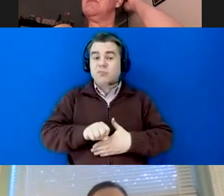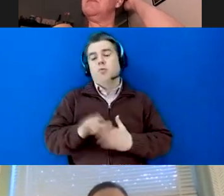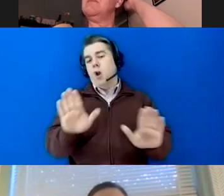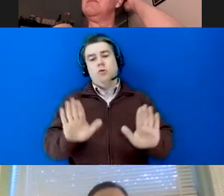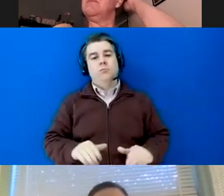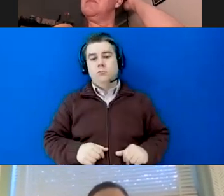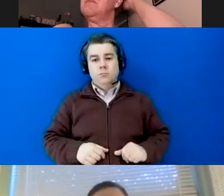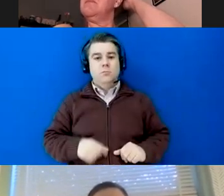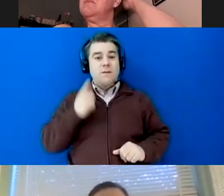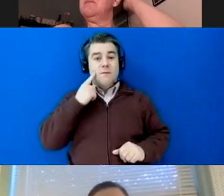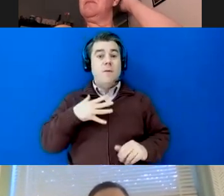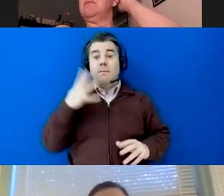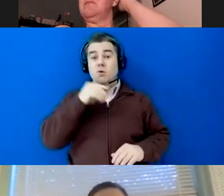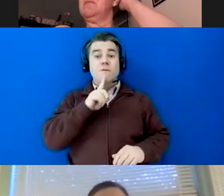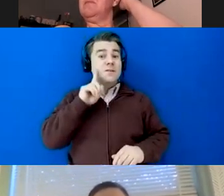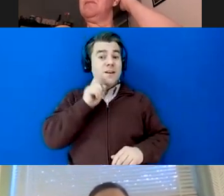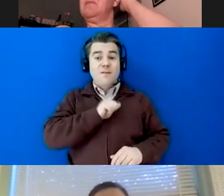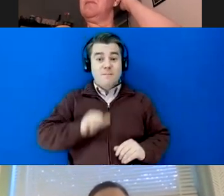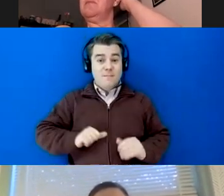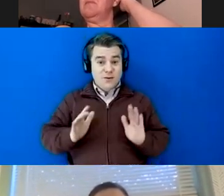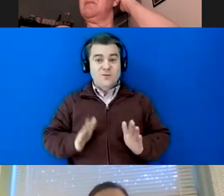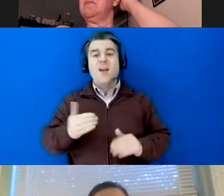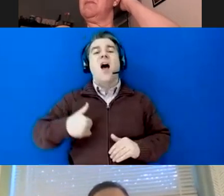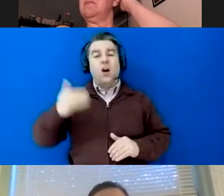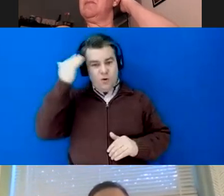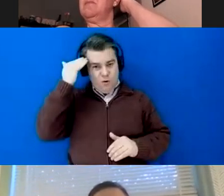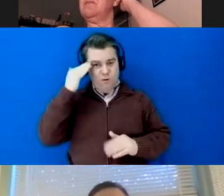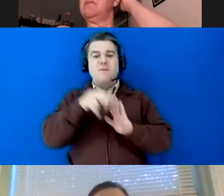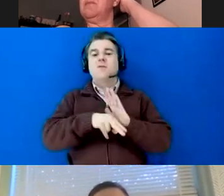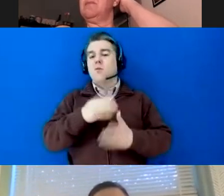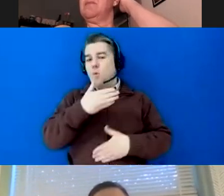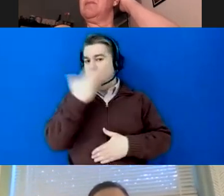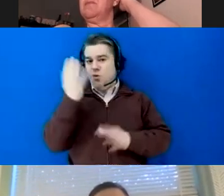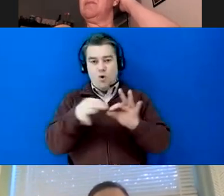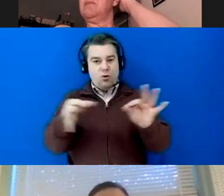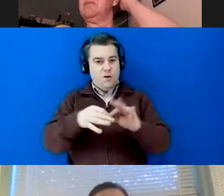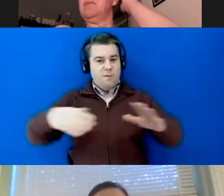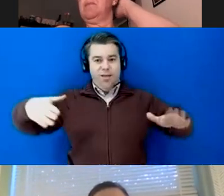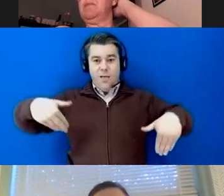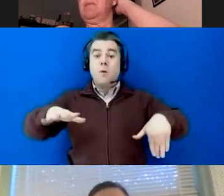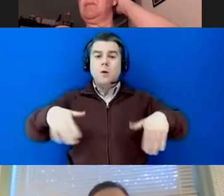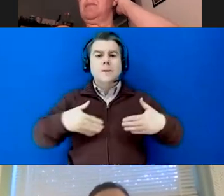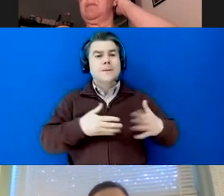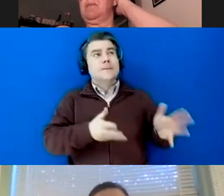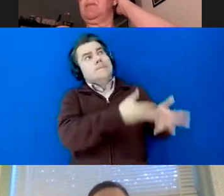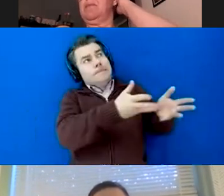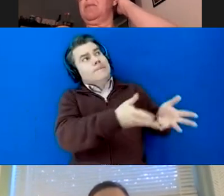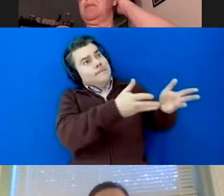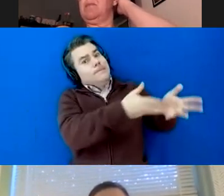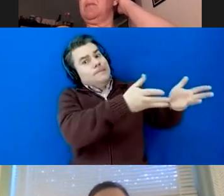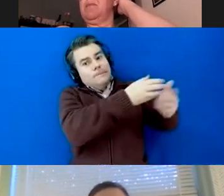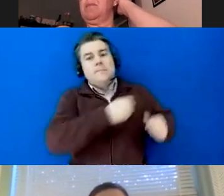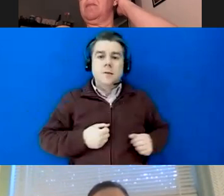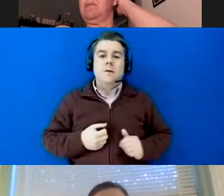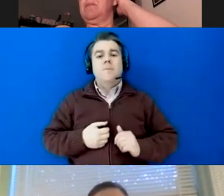my beautiful deaf ambassadors, I know those videos don't have closed captioning, but we are working on it. So I am going to